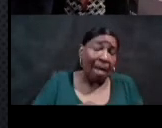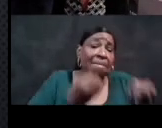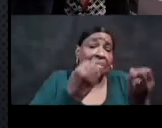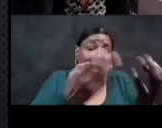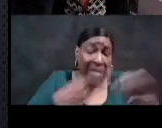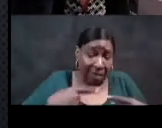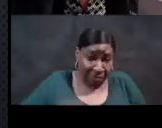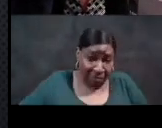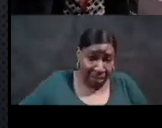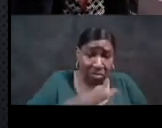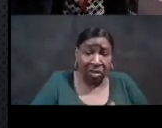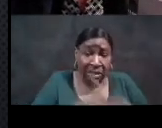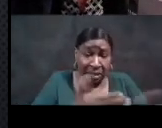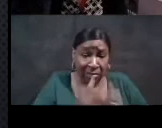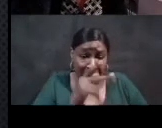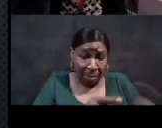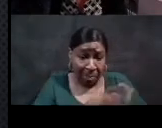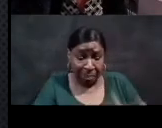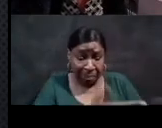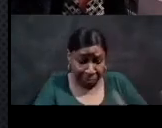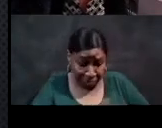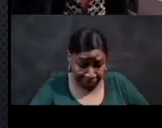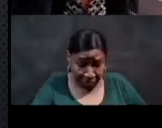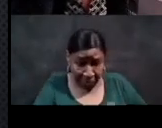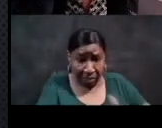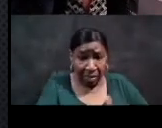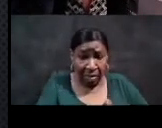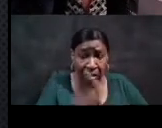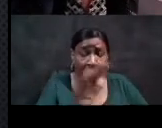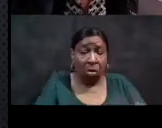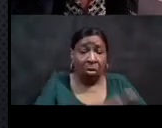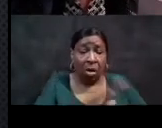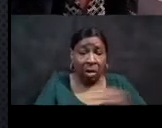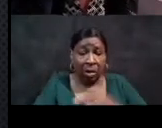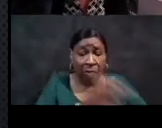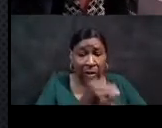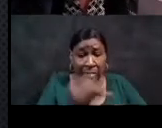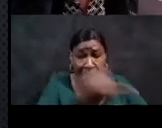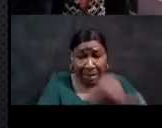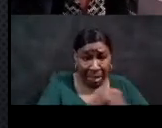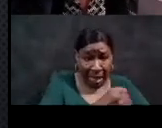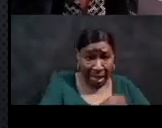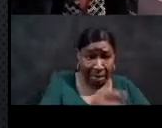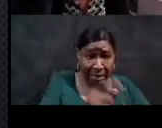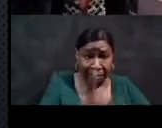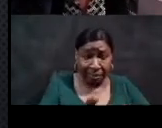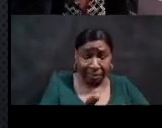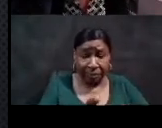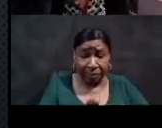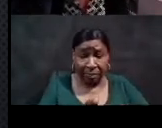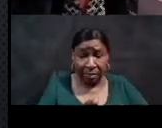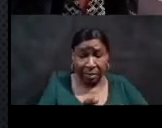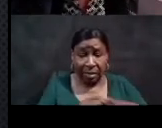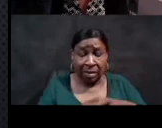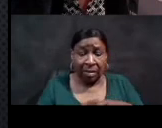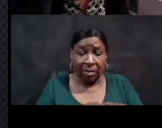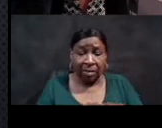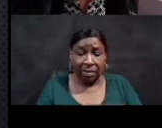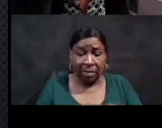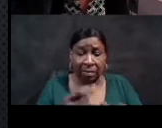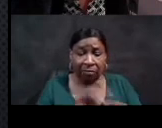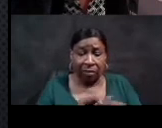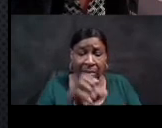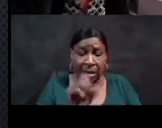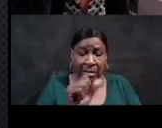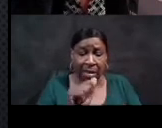deaths of people. This is a memorial on Christmas Island to remember a boat that sank en route from Sumatra Island